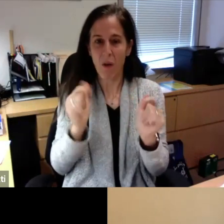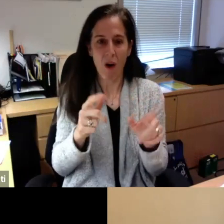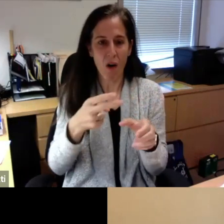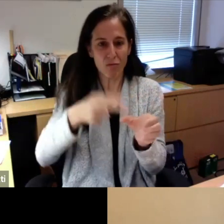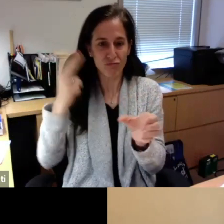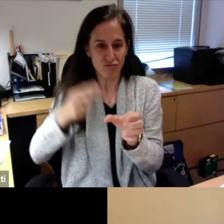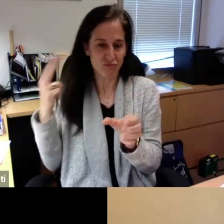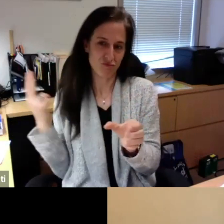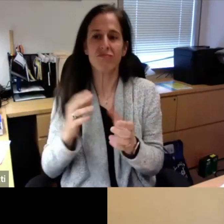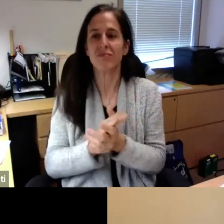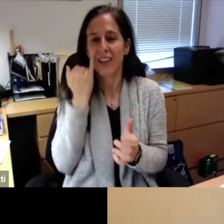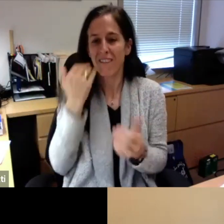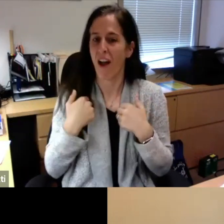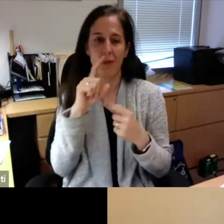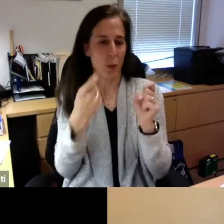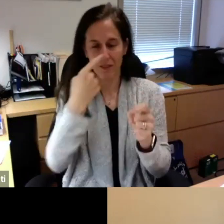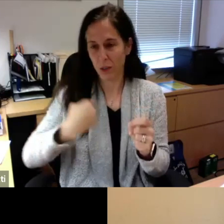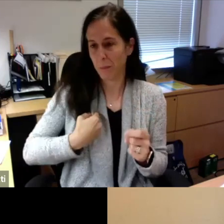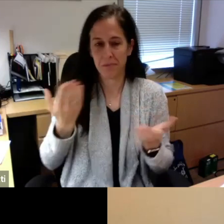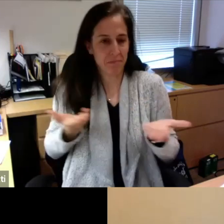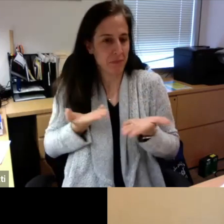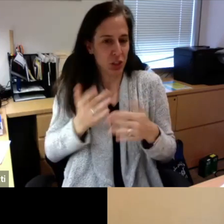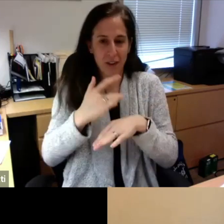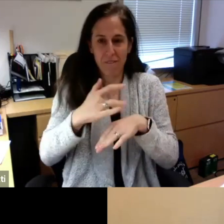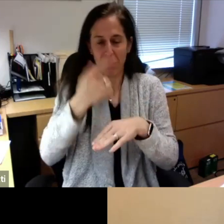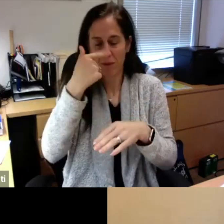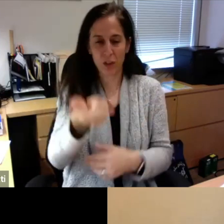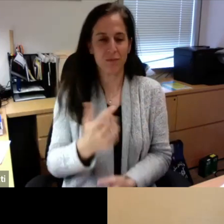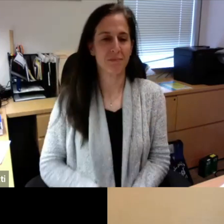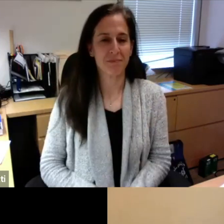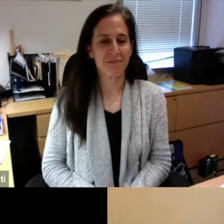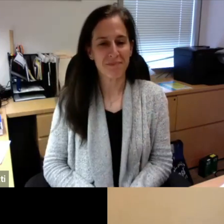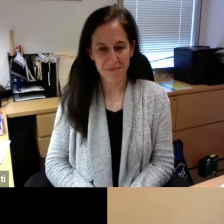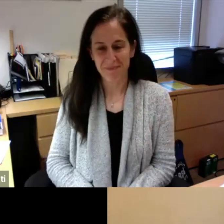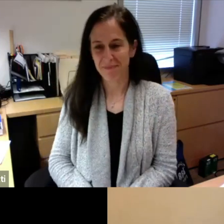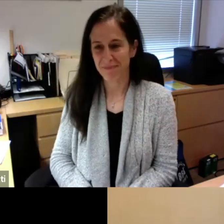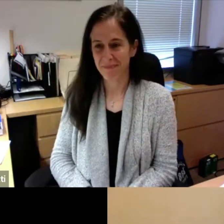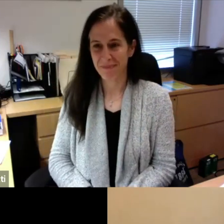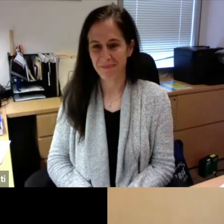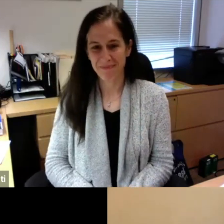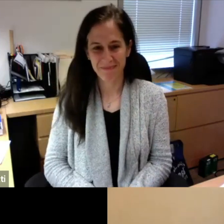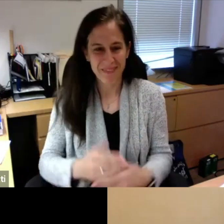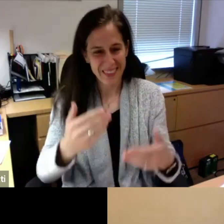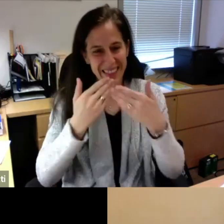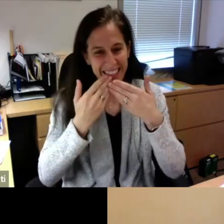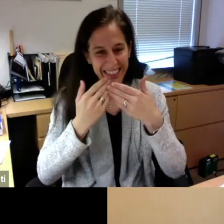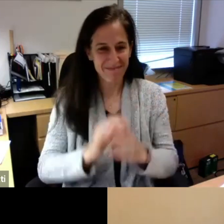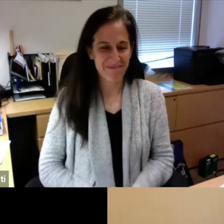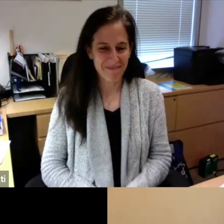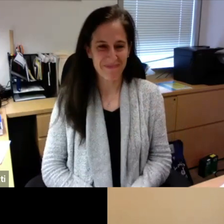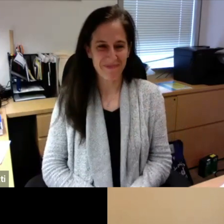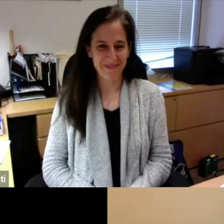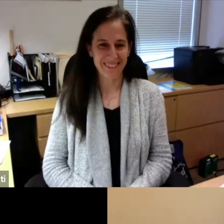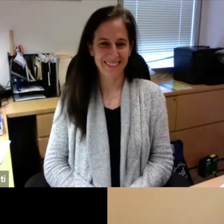All right, I'm just going to stay on. If anyone has any questions for me, you can turn on, but I'll just stay until everybody leaves, then close down the platform.